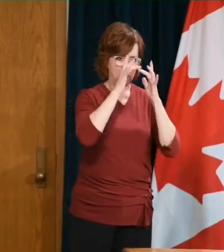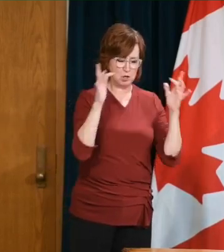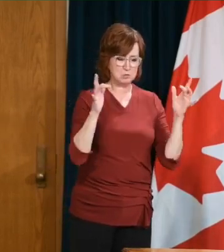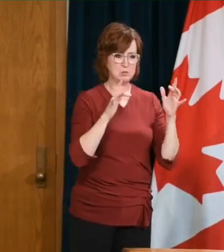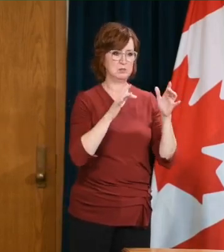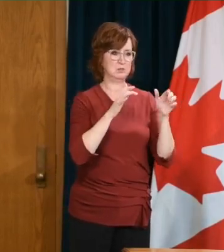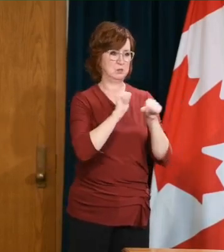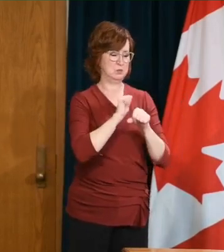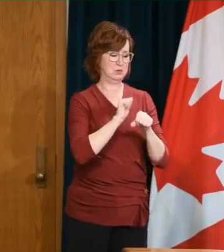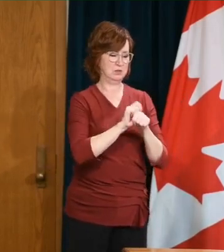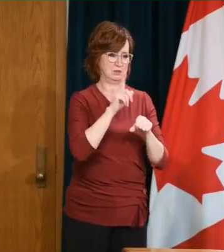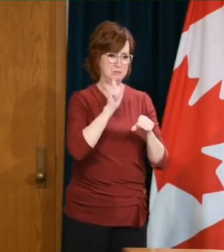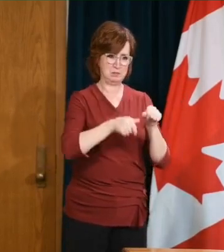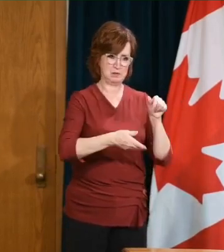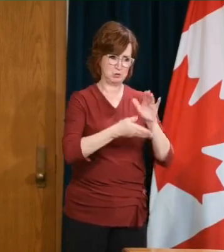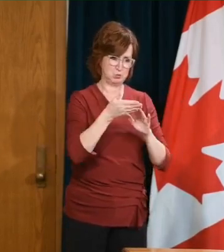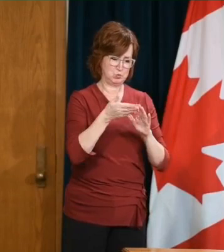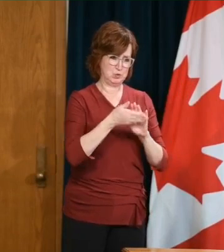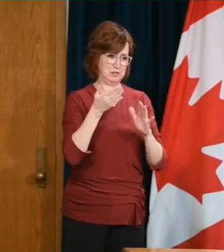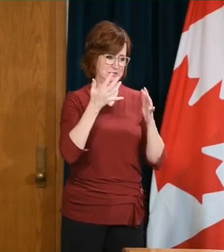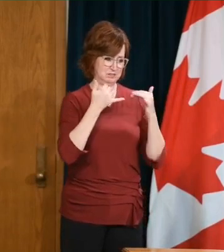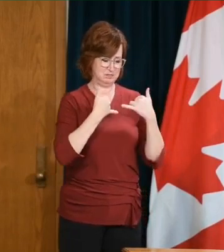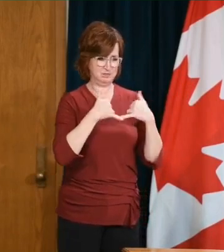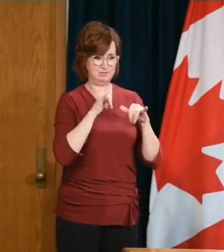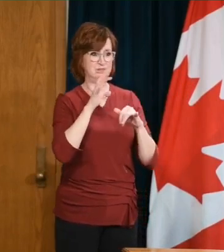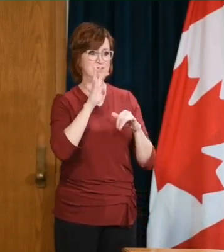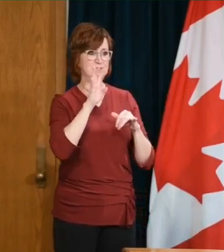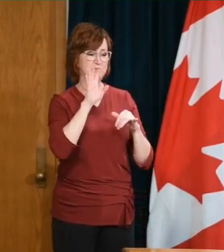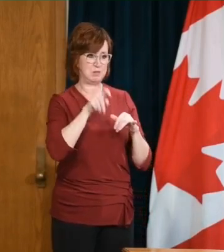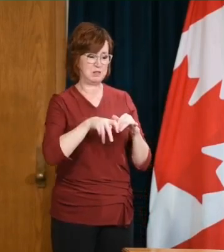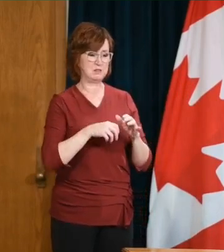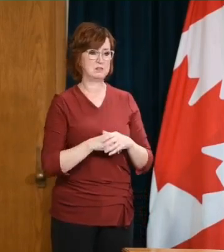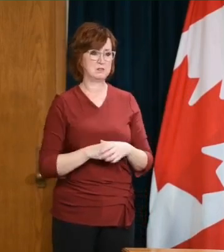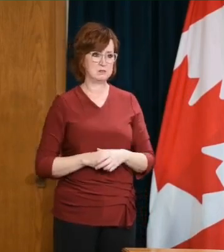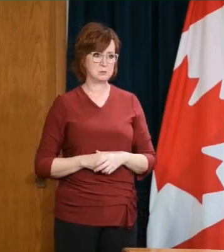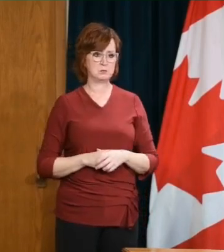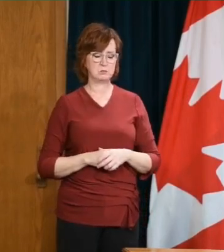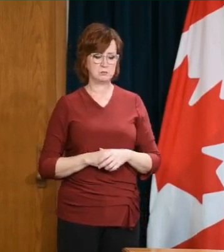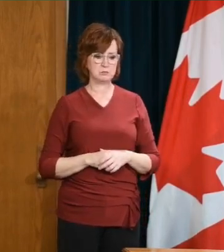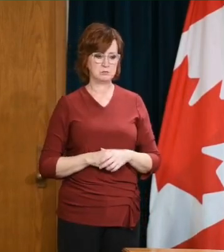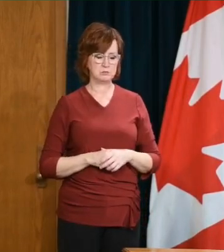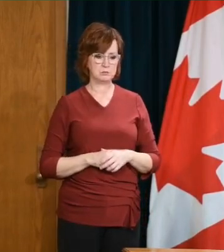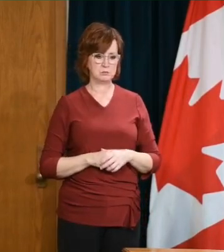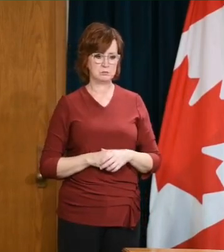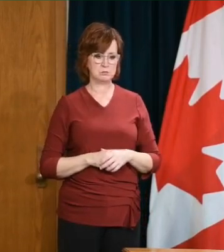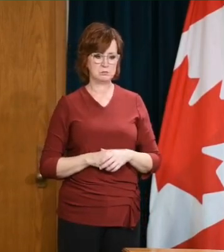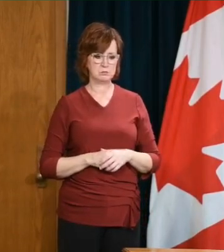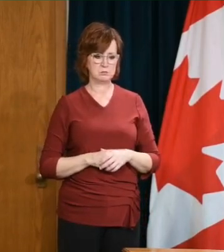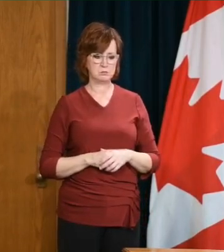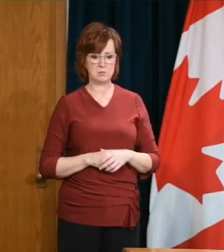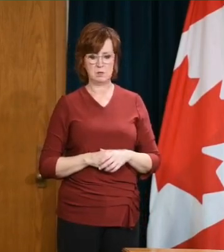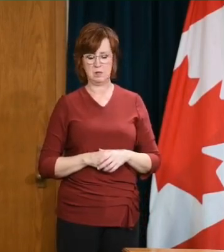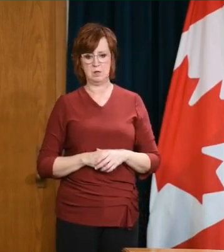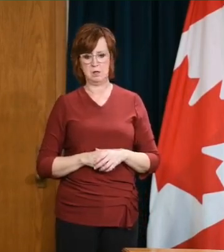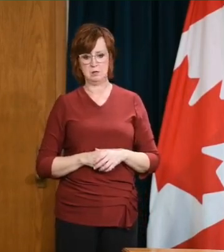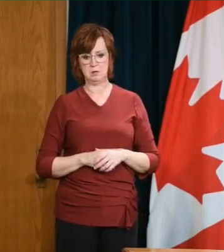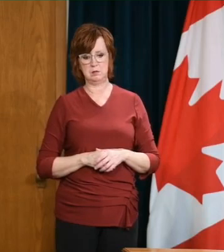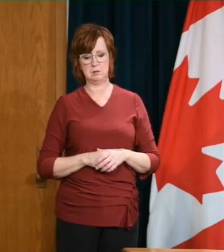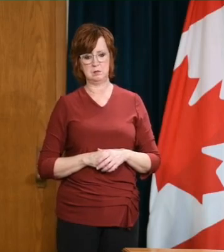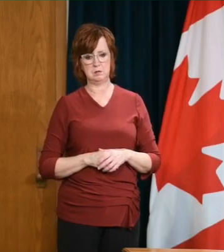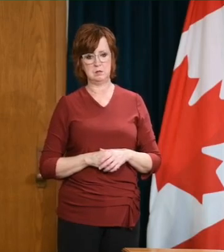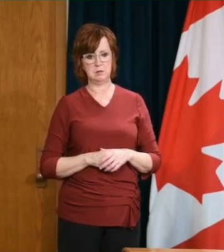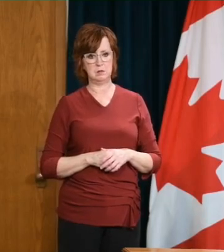Other essential work has to continue. But through a variety of steps, like was discussed for assisted living facilities, we want